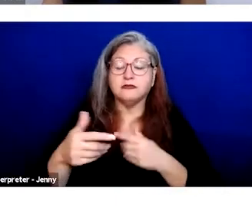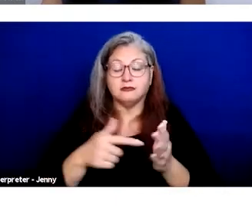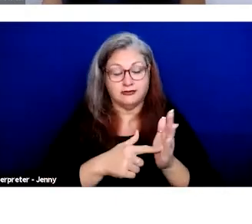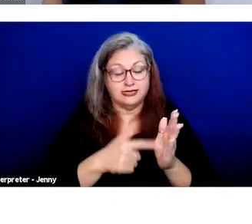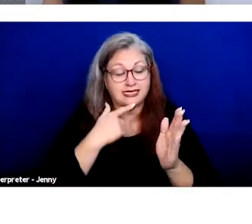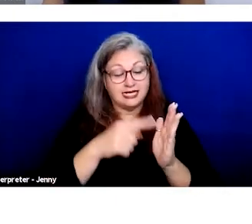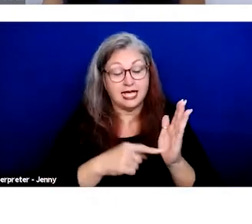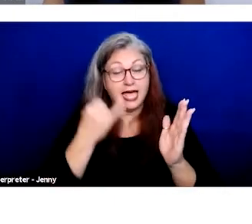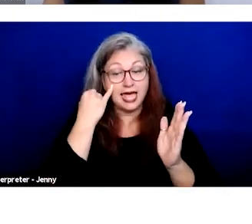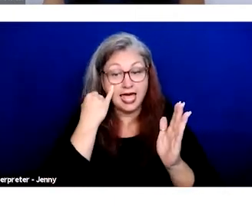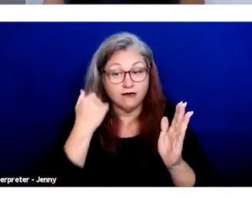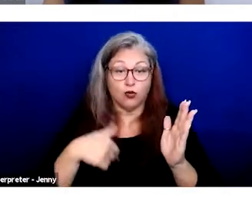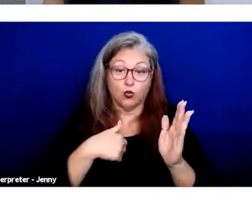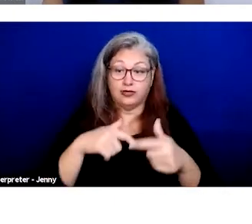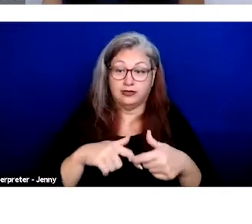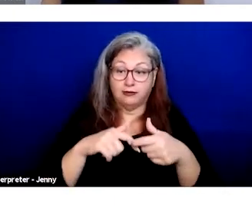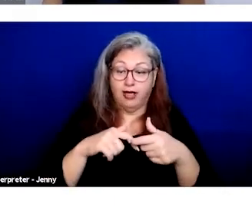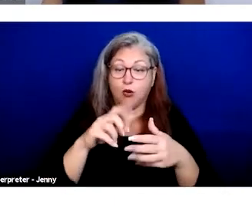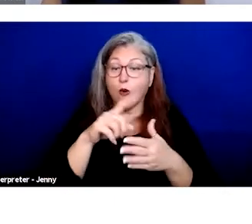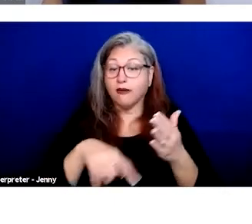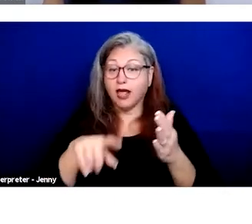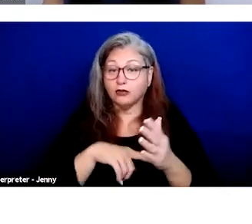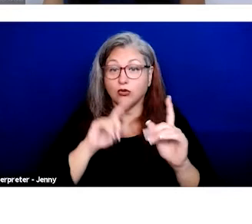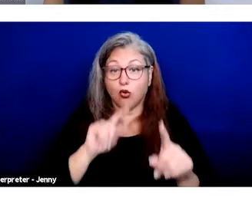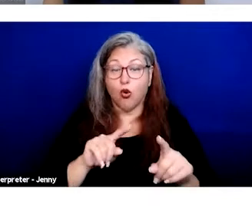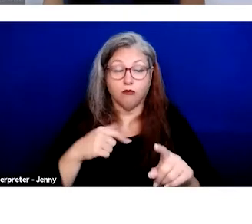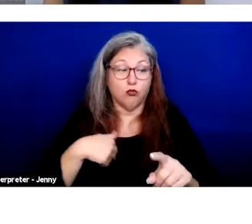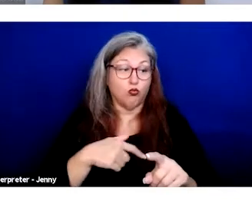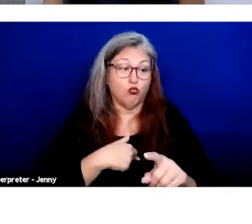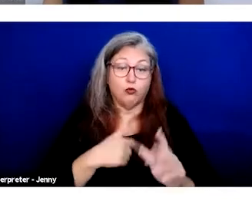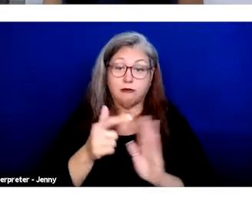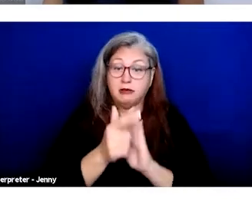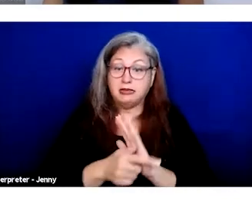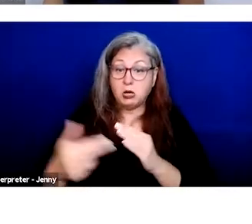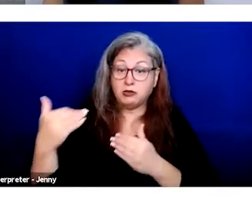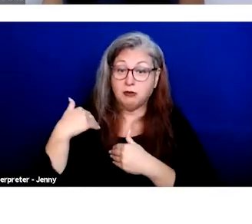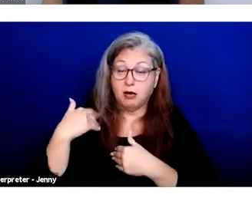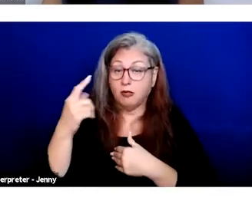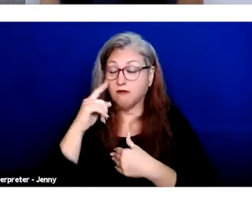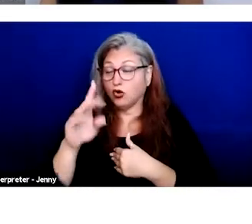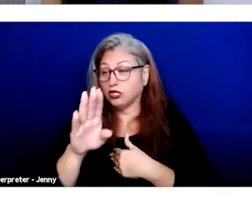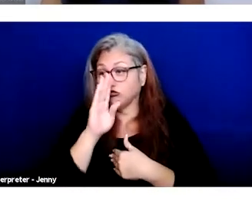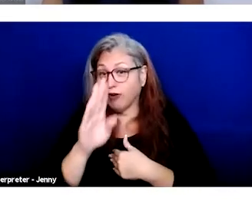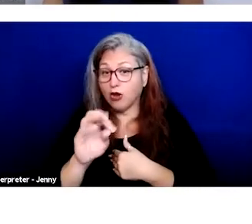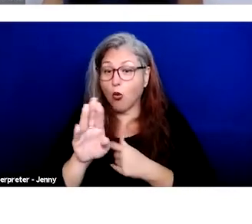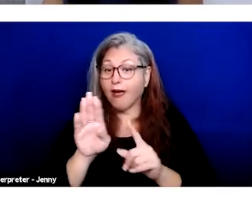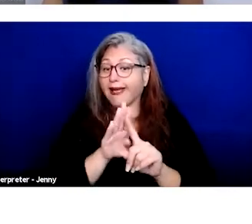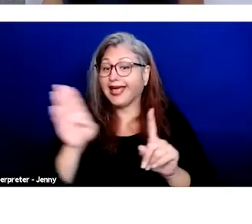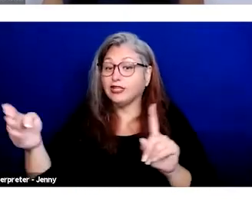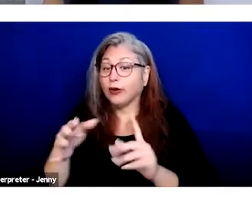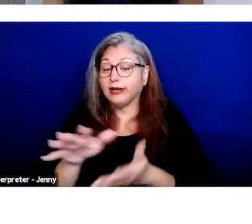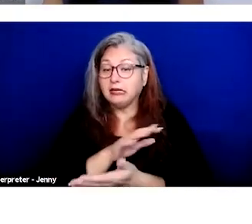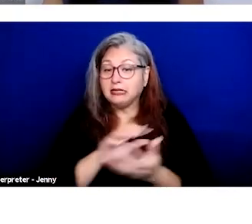we suspend or cancel an order, we will not be legally responsible for any direct or indirect